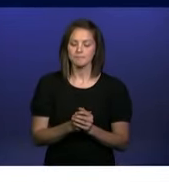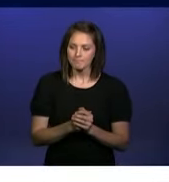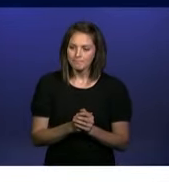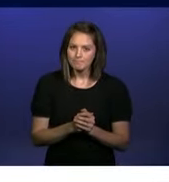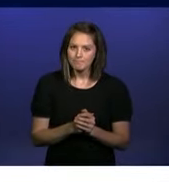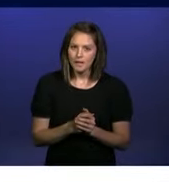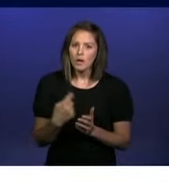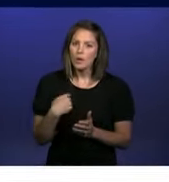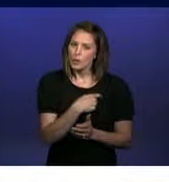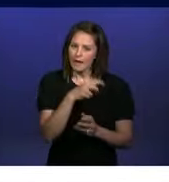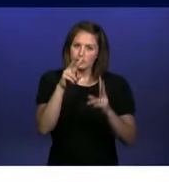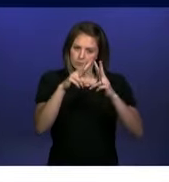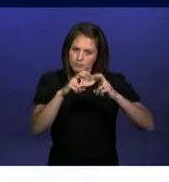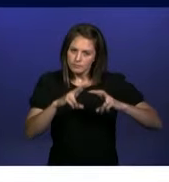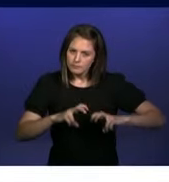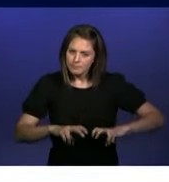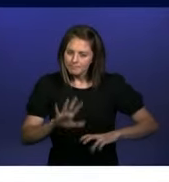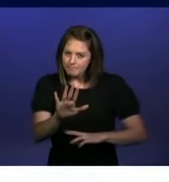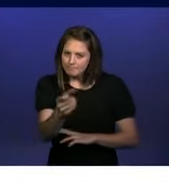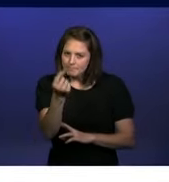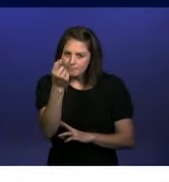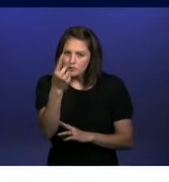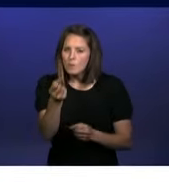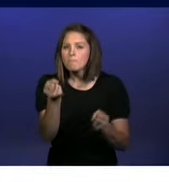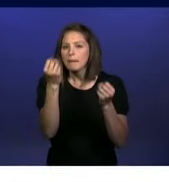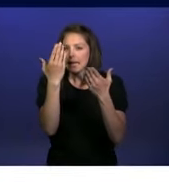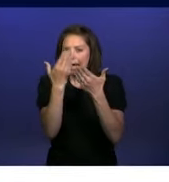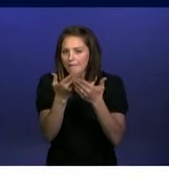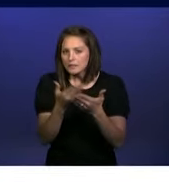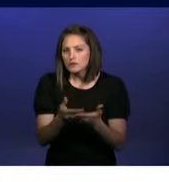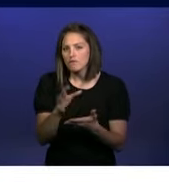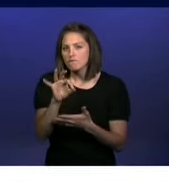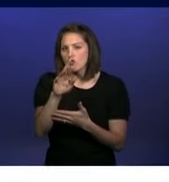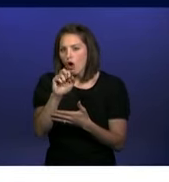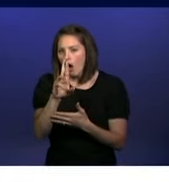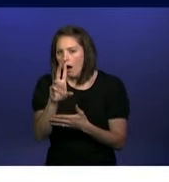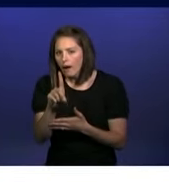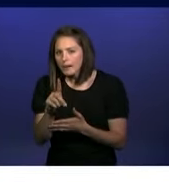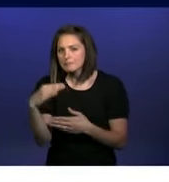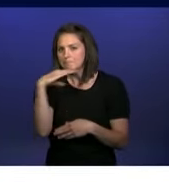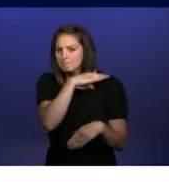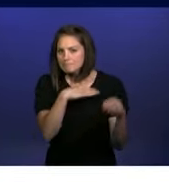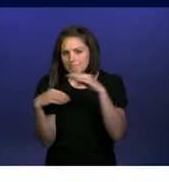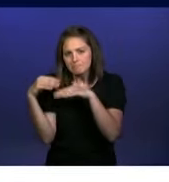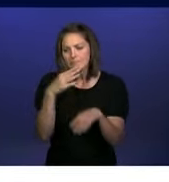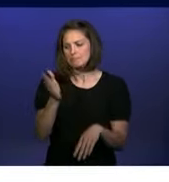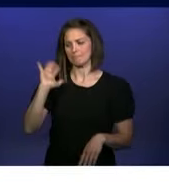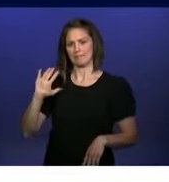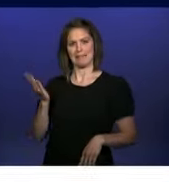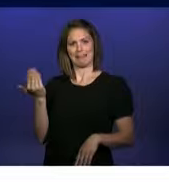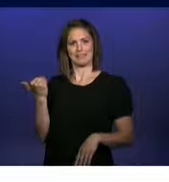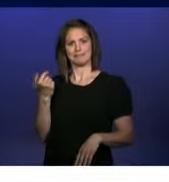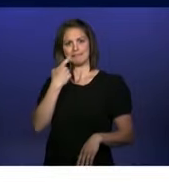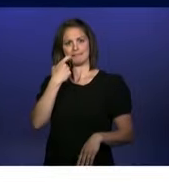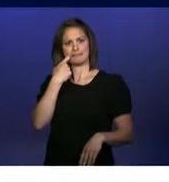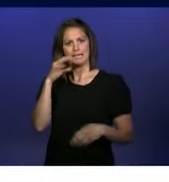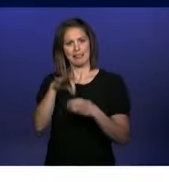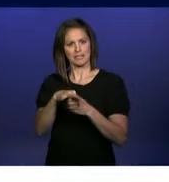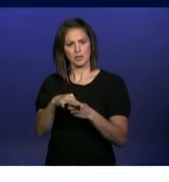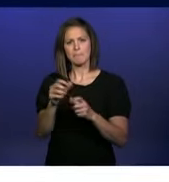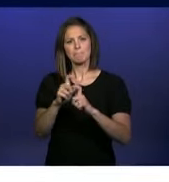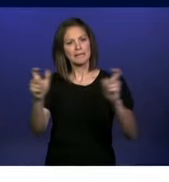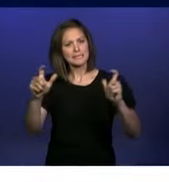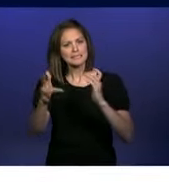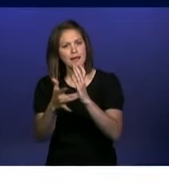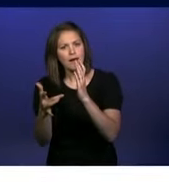we have to take a look at. I mean, we saw so many evidences of fraud in this last election. We saw big tech get together and